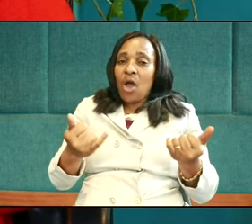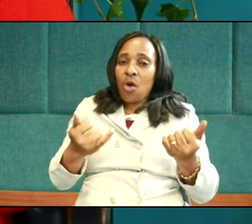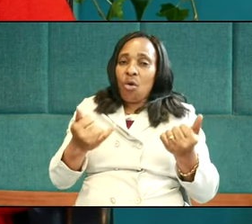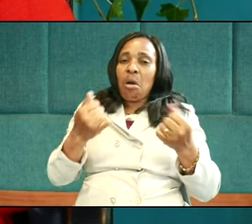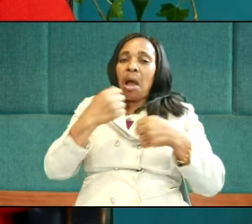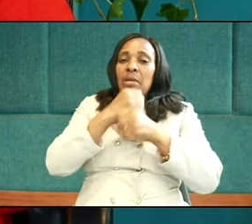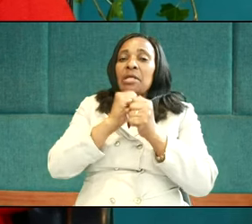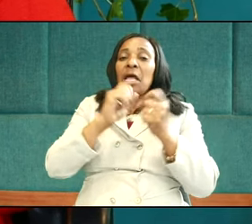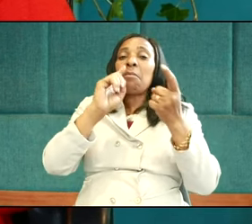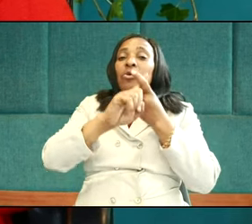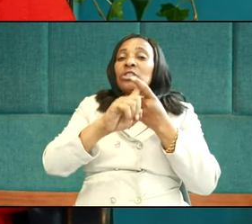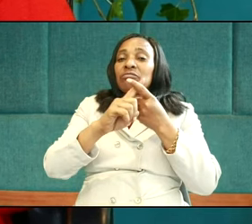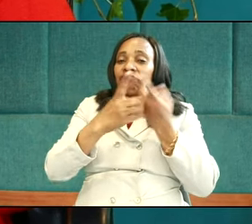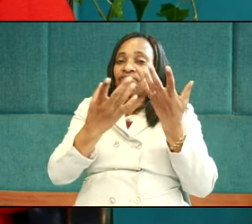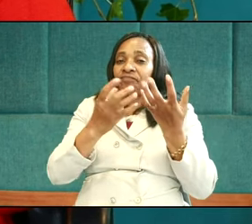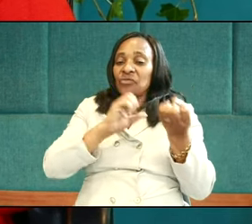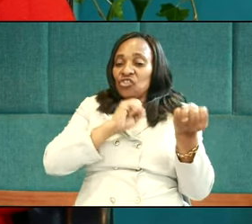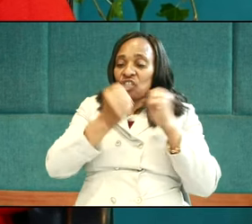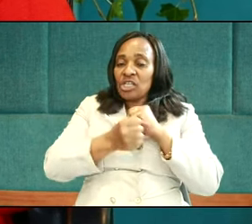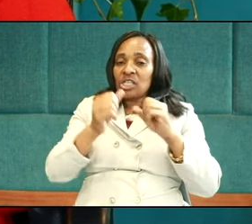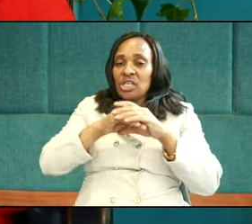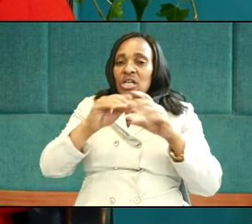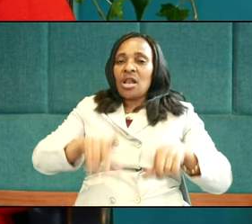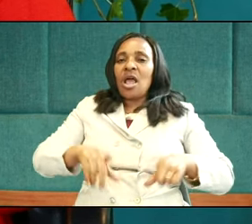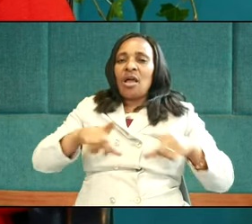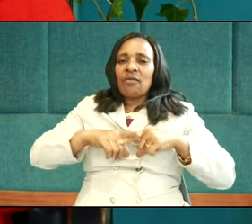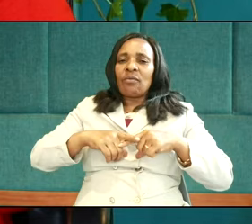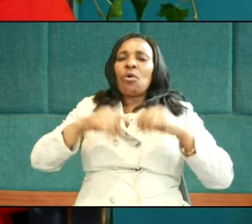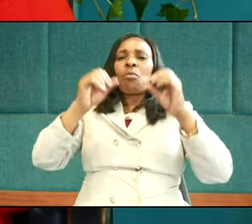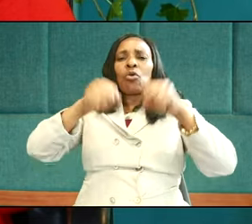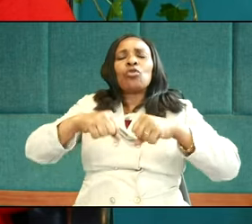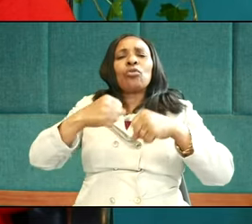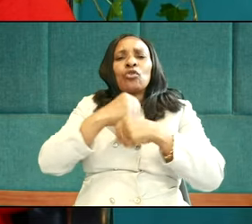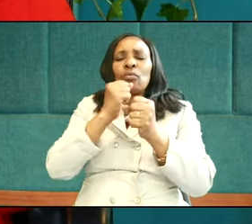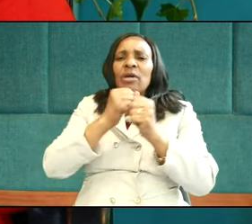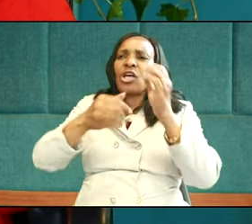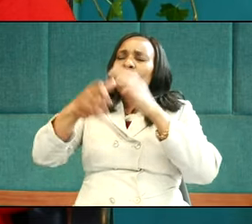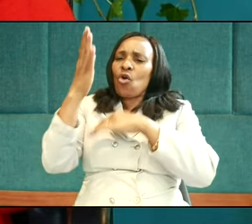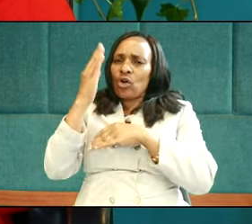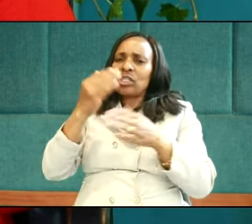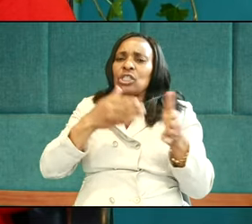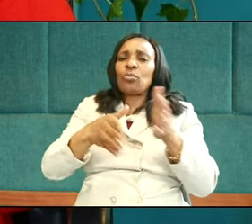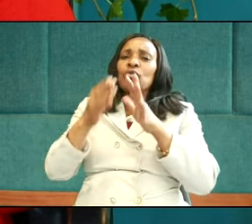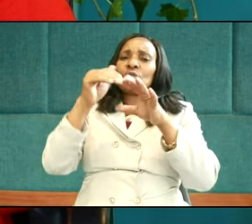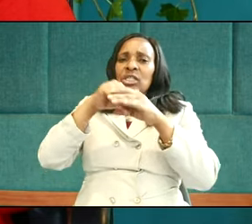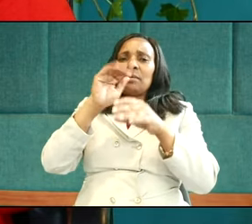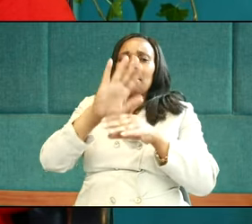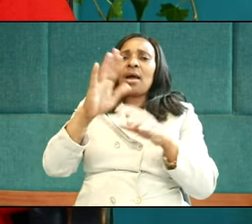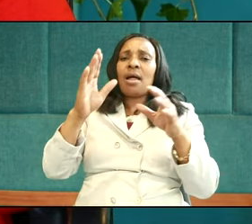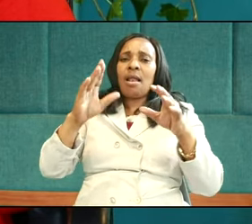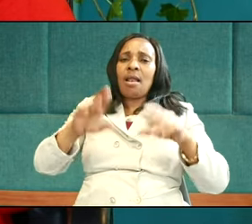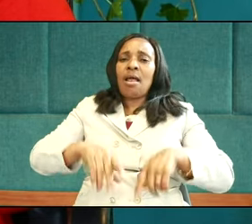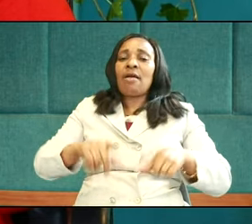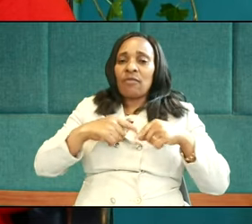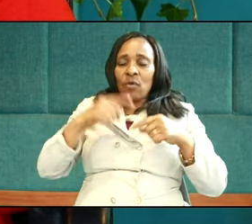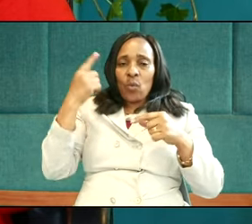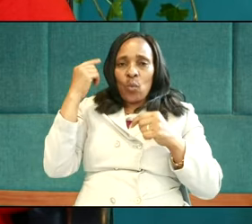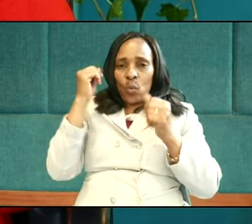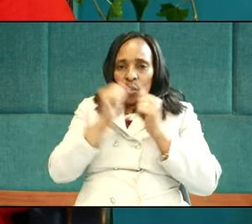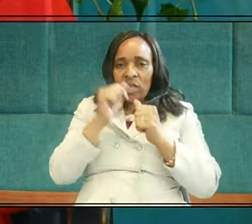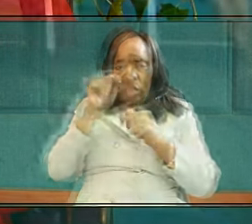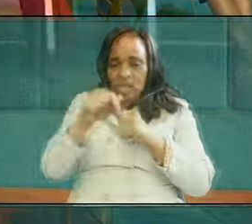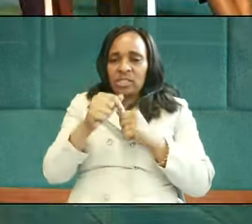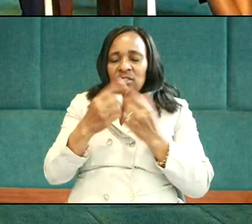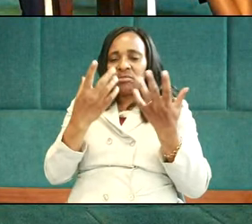life, such that you'll be able to make God the priority in your life. So with those remarks, I'll